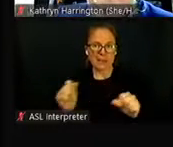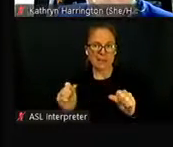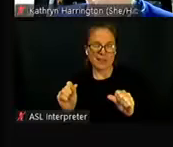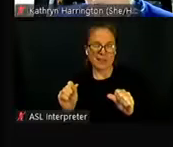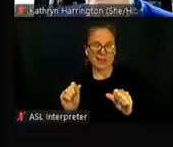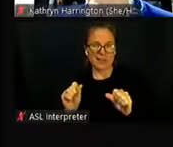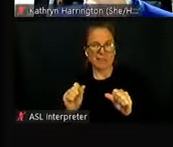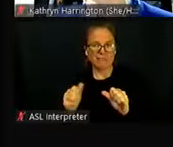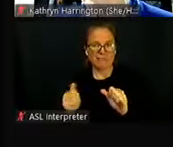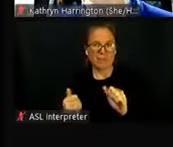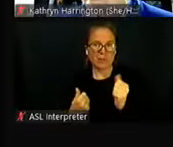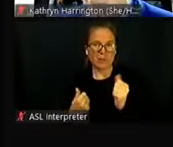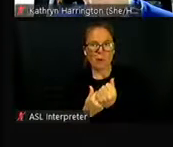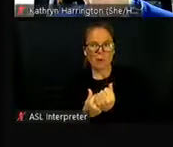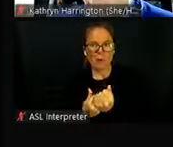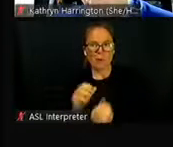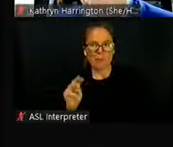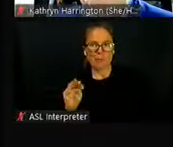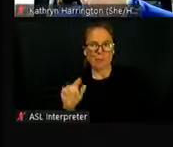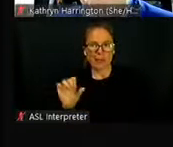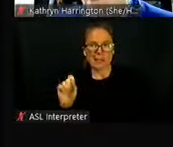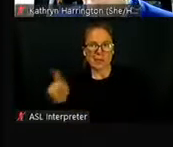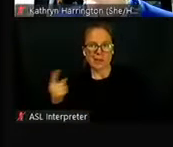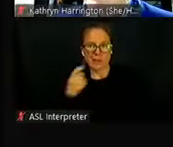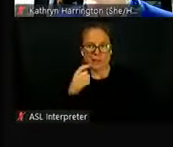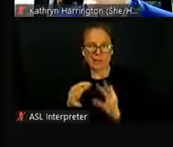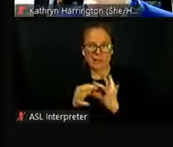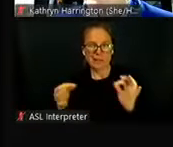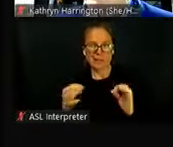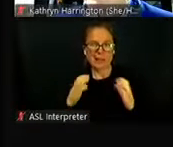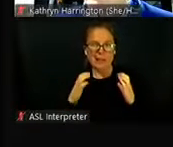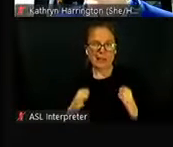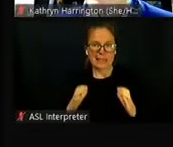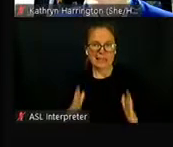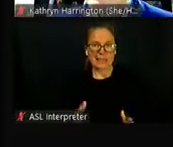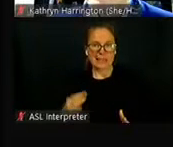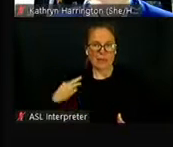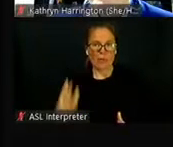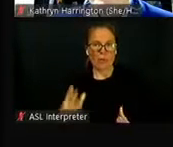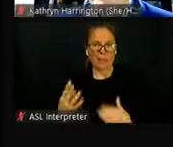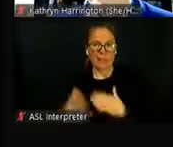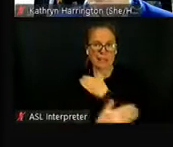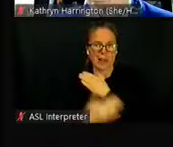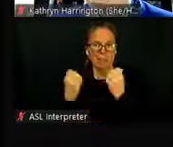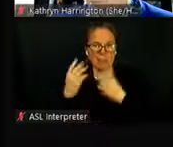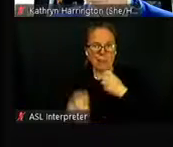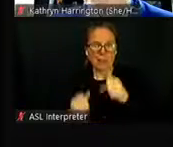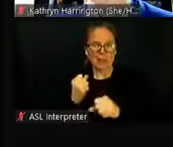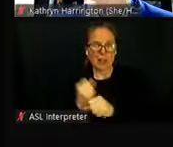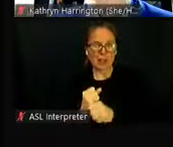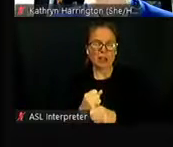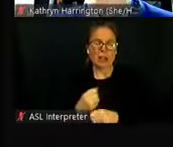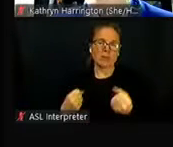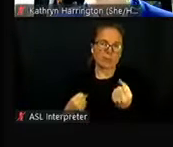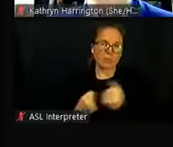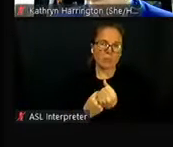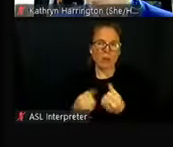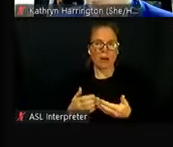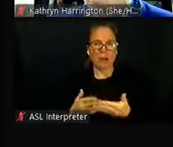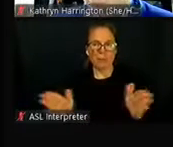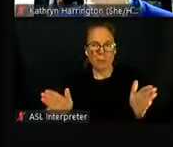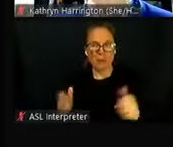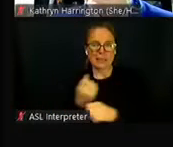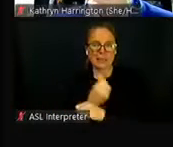stated. The citizens of Washington County for many years have supported public safety, both in ESPD